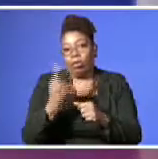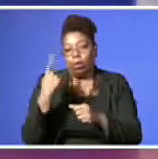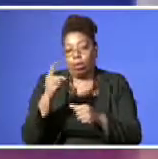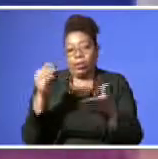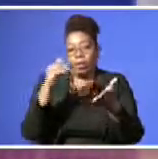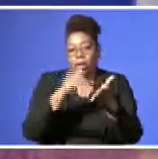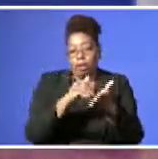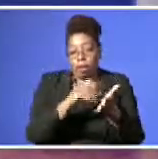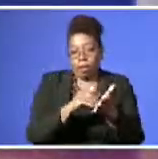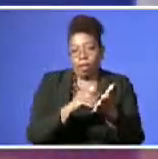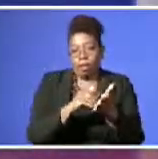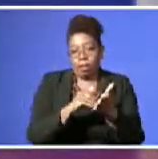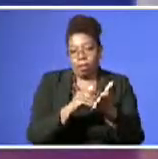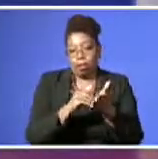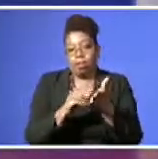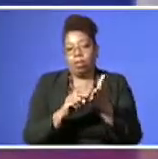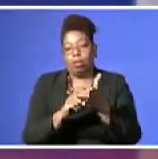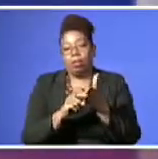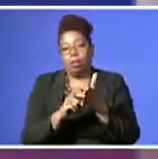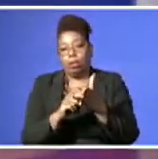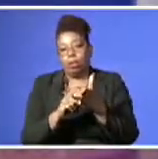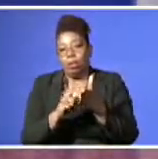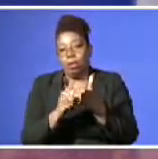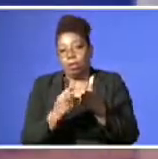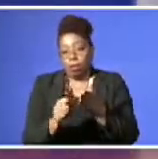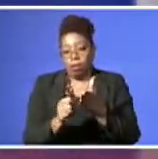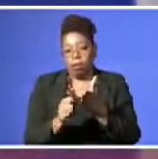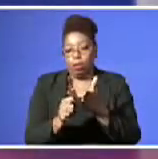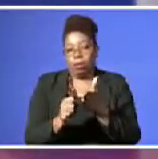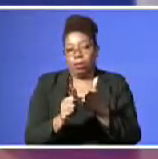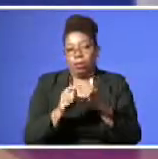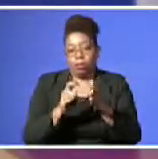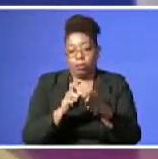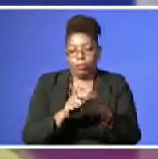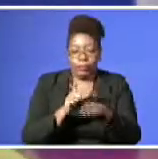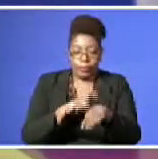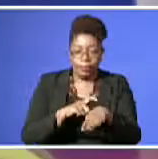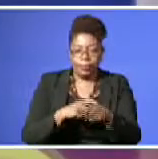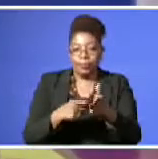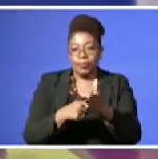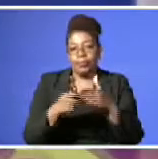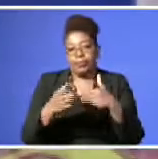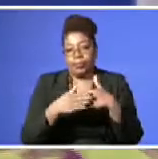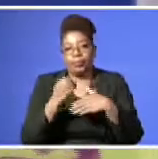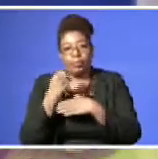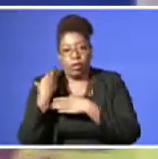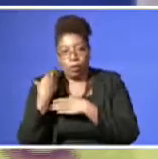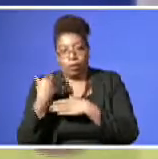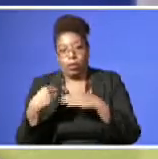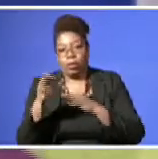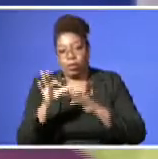emergency powers COVID-19 orders. Authorities say they're expected to be arraigned before a magistrate this week.